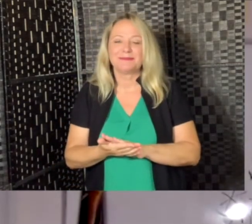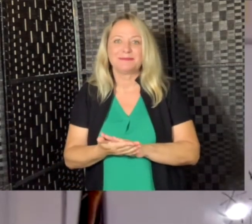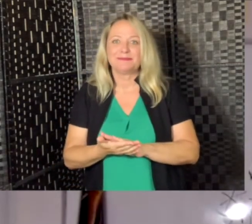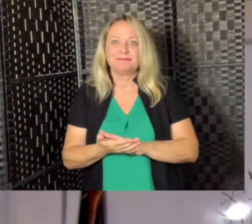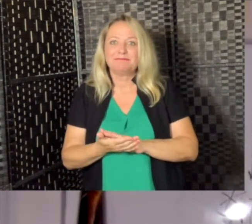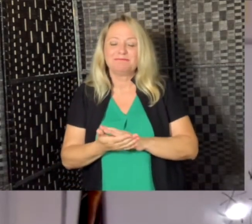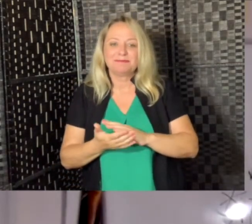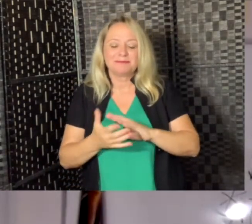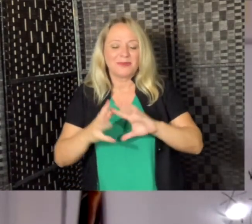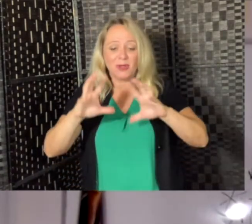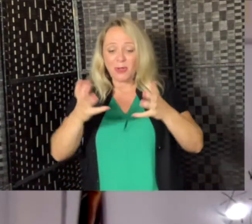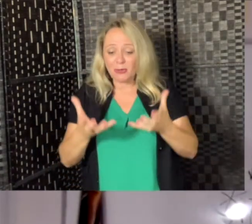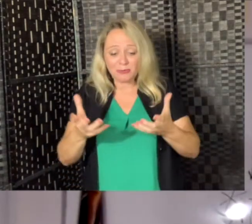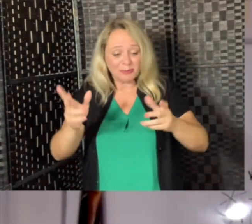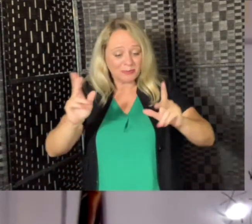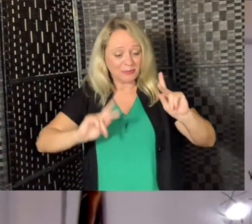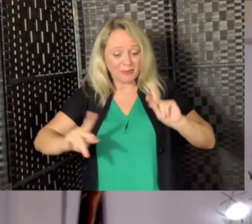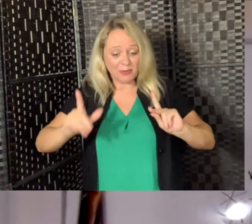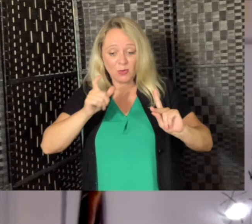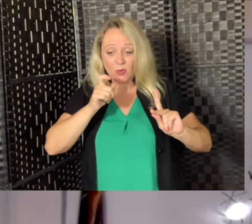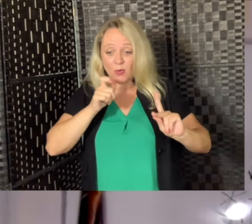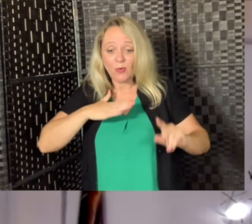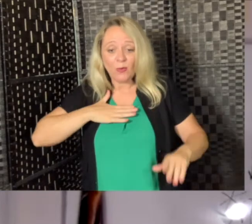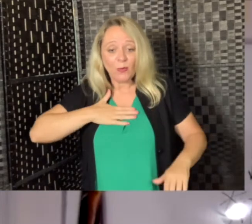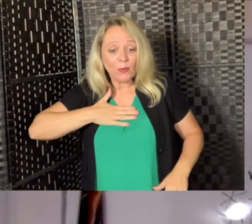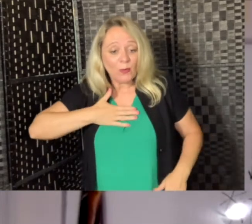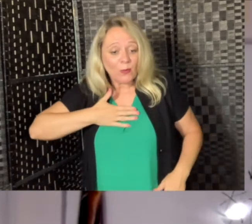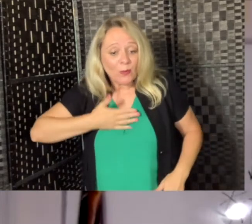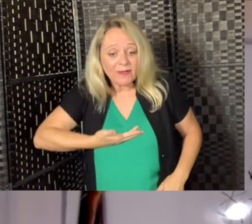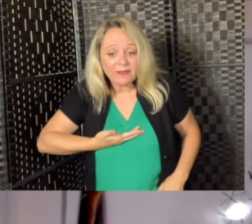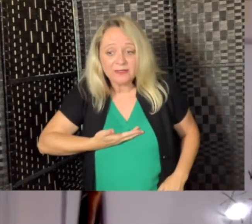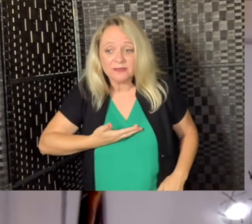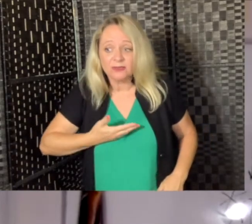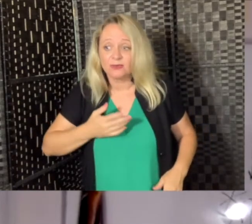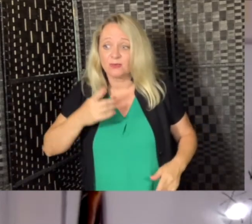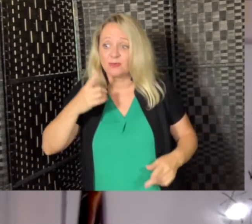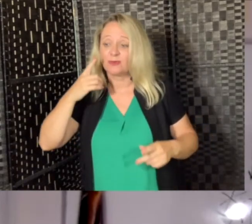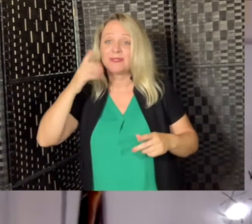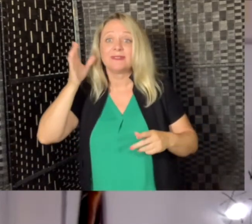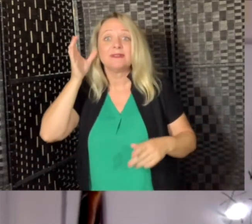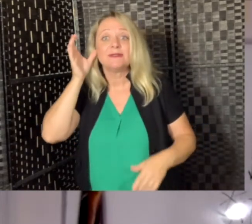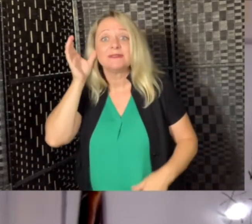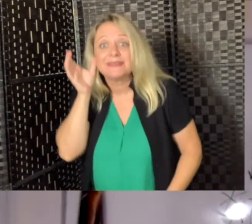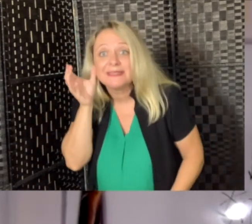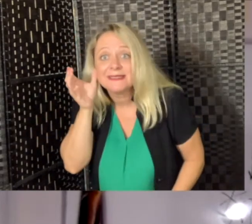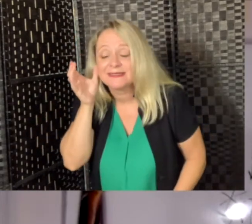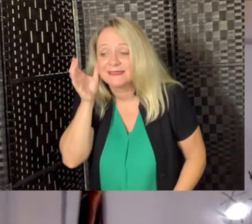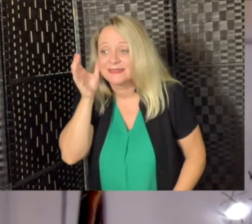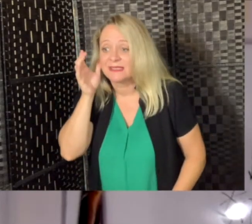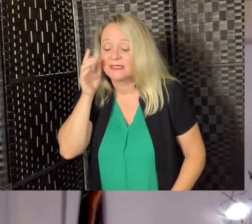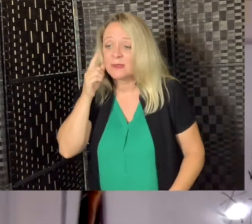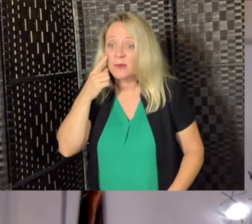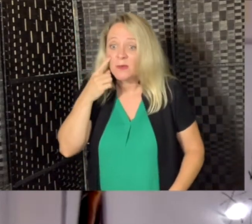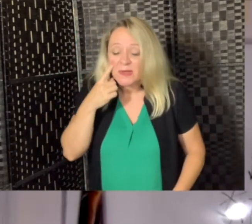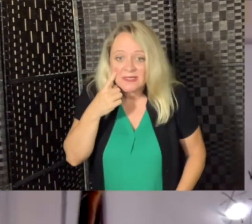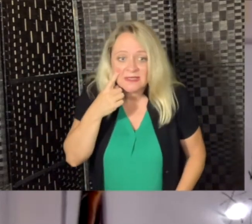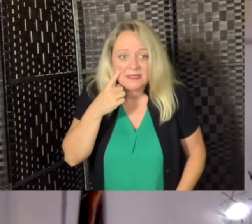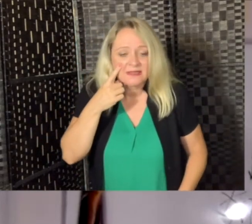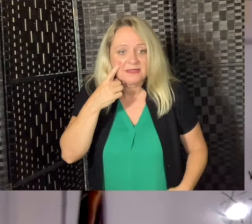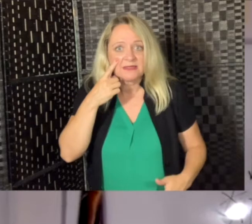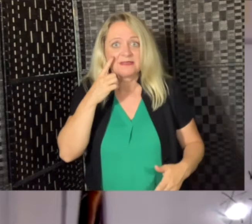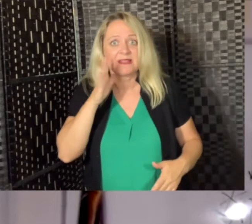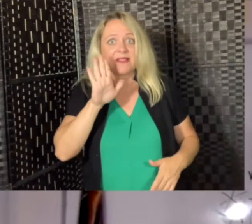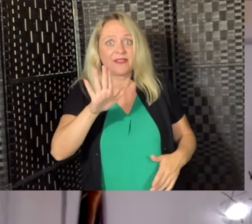about your world. Curiosity, without any of the judgment or blame or shoulds or ought tos or have